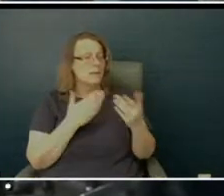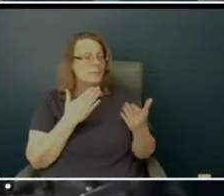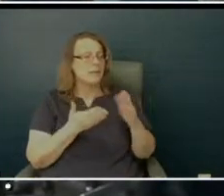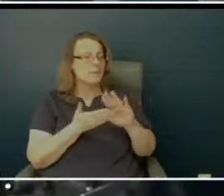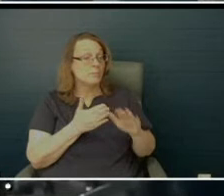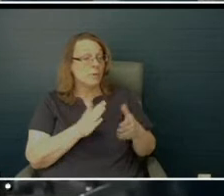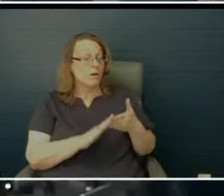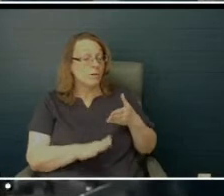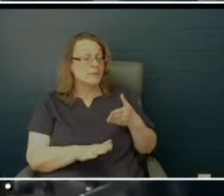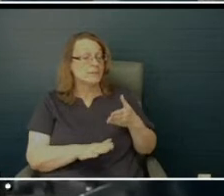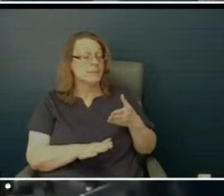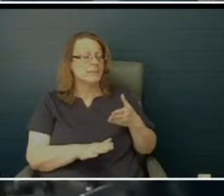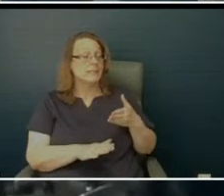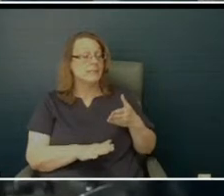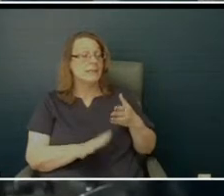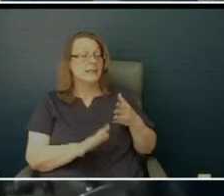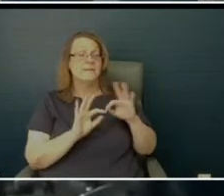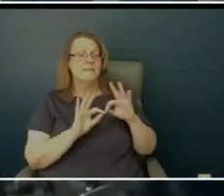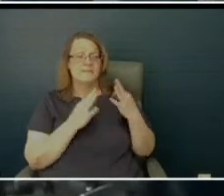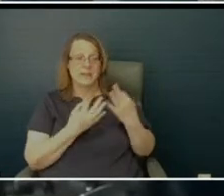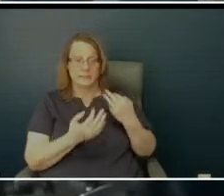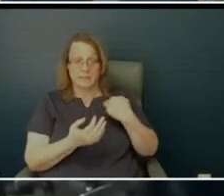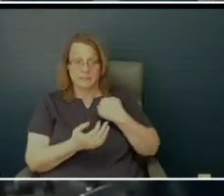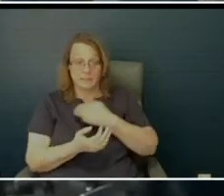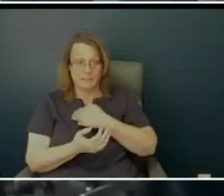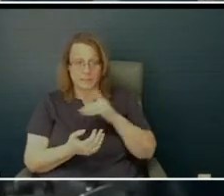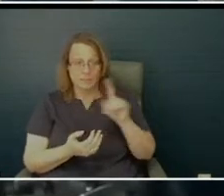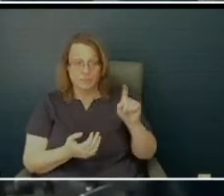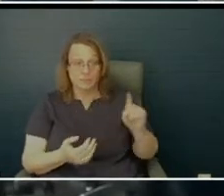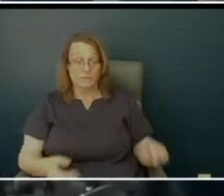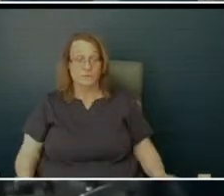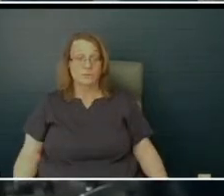any family members?